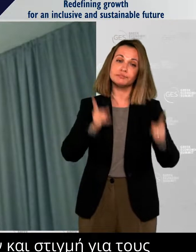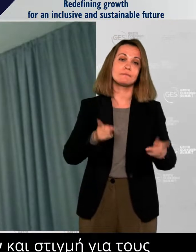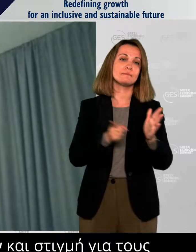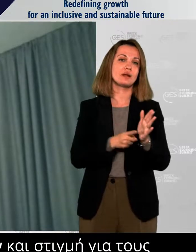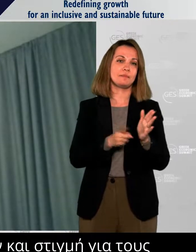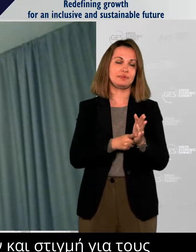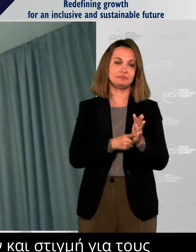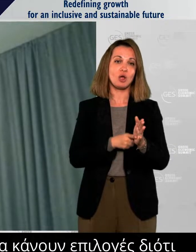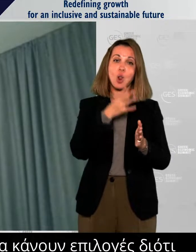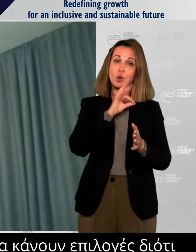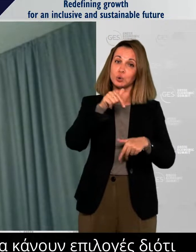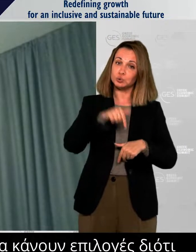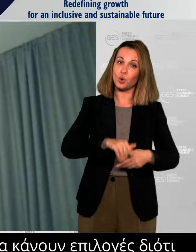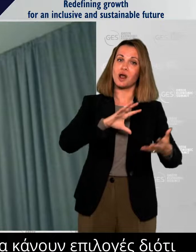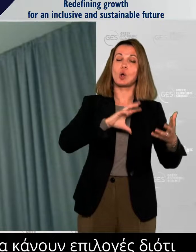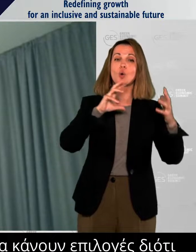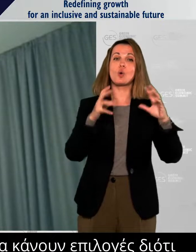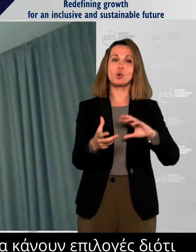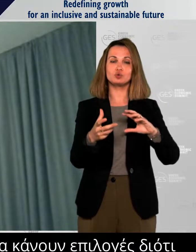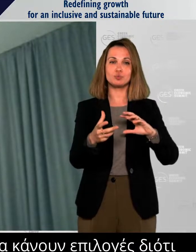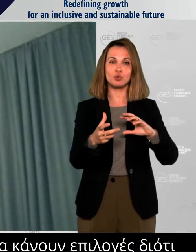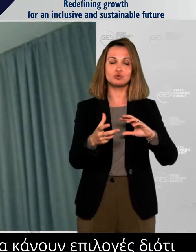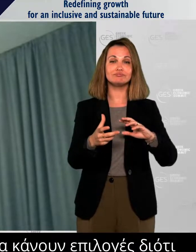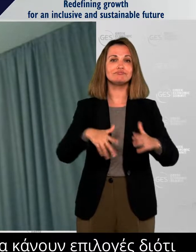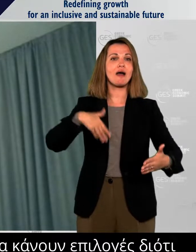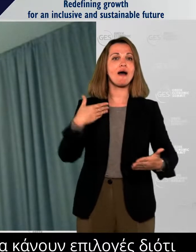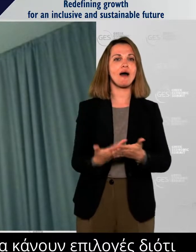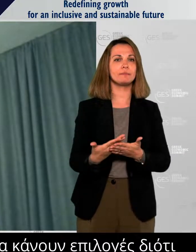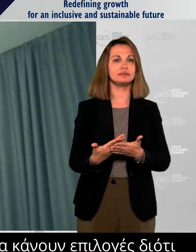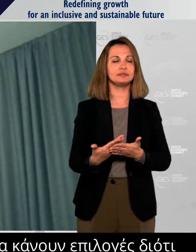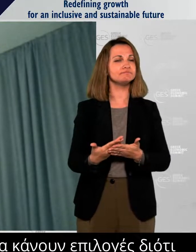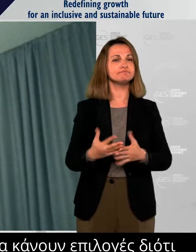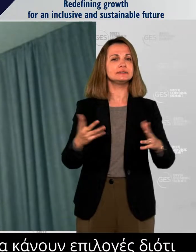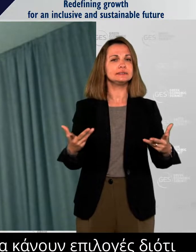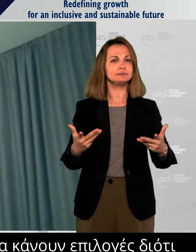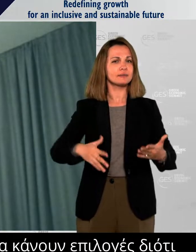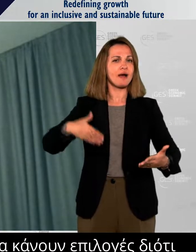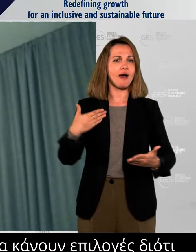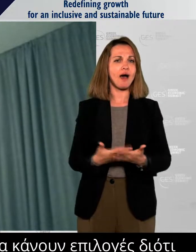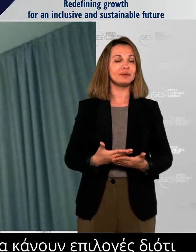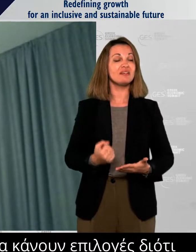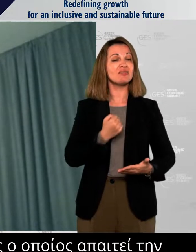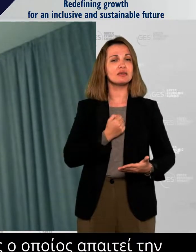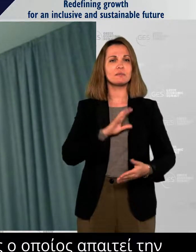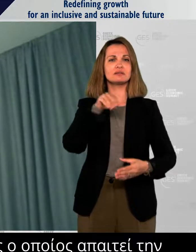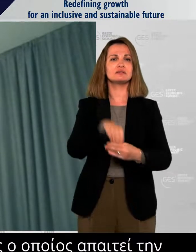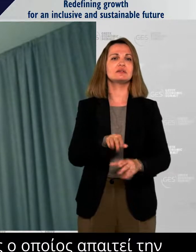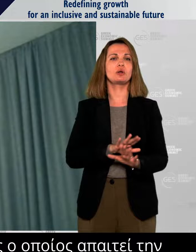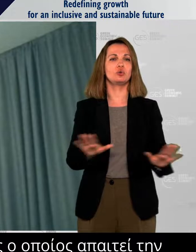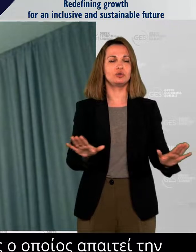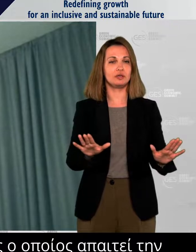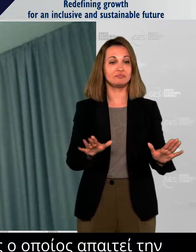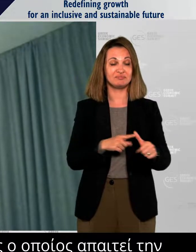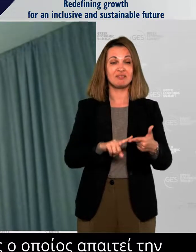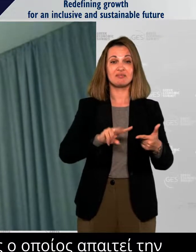common bet to make our world sustainable. At Cisco, circular economy is part of our DNA.